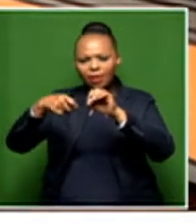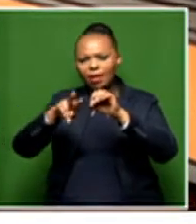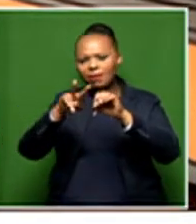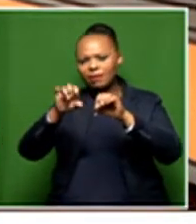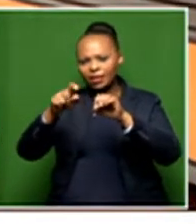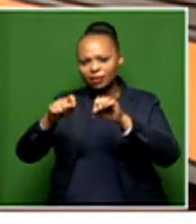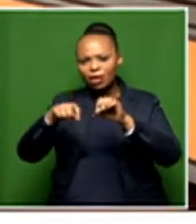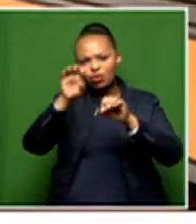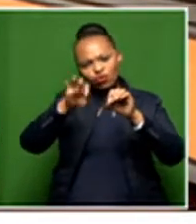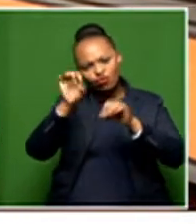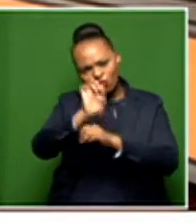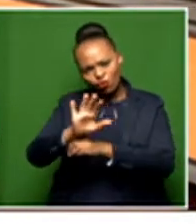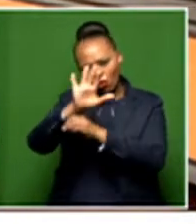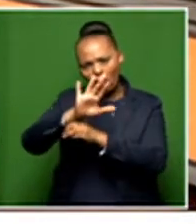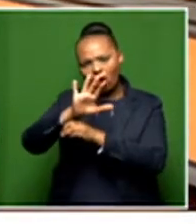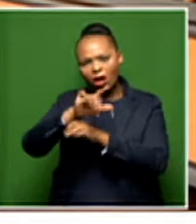www.eurofilmfest.co.za, Eurofilmfest.